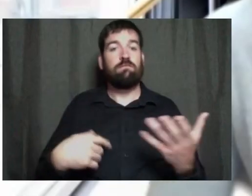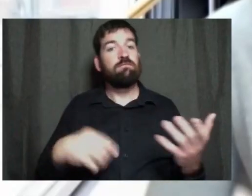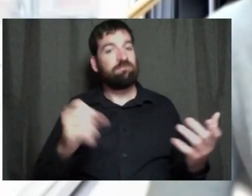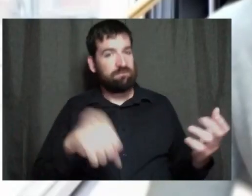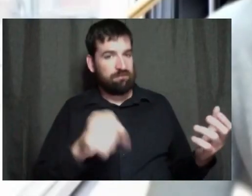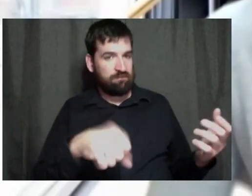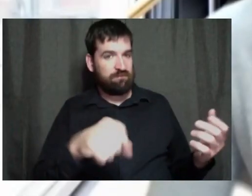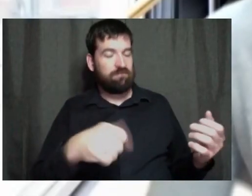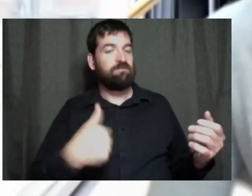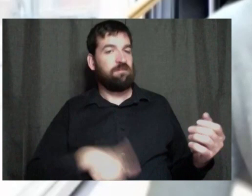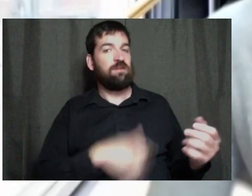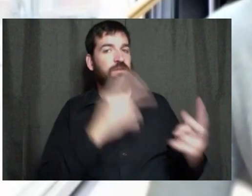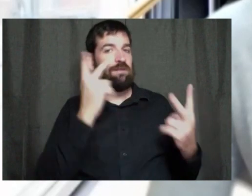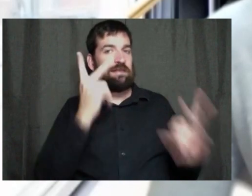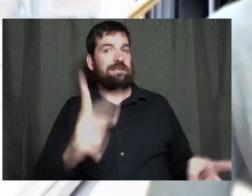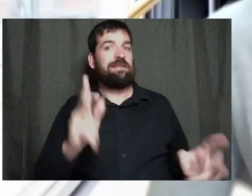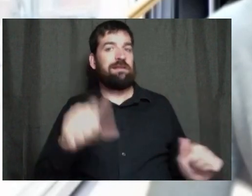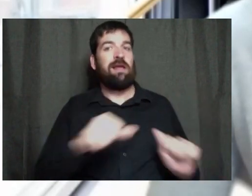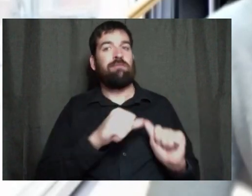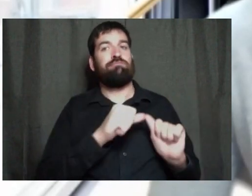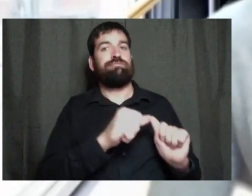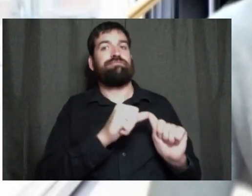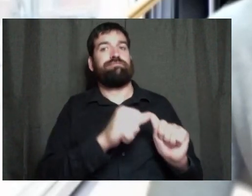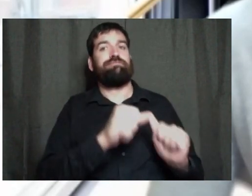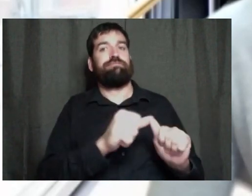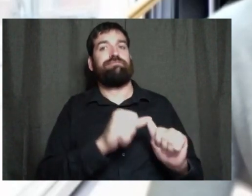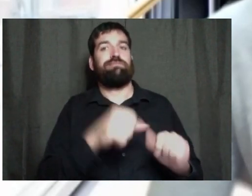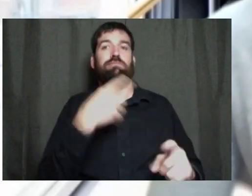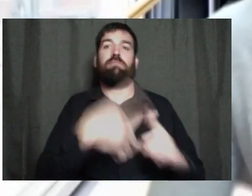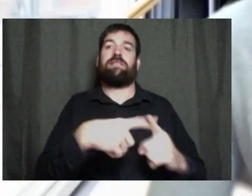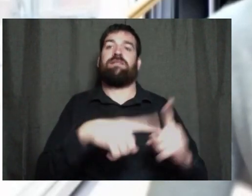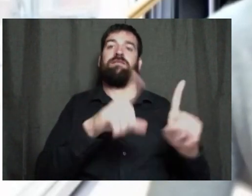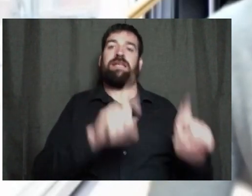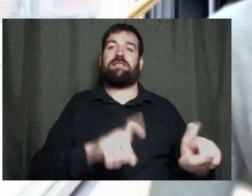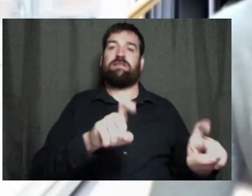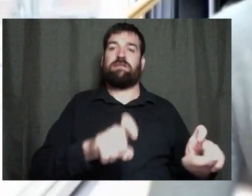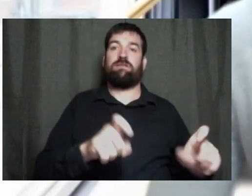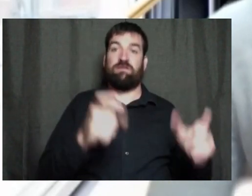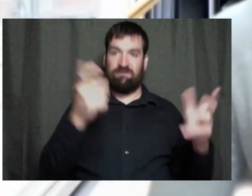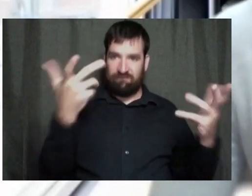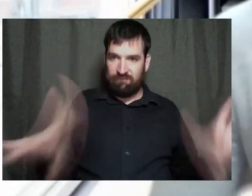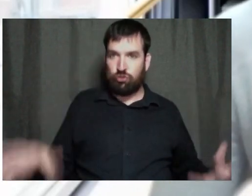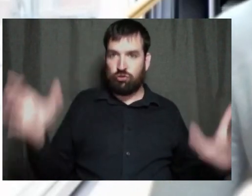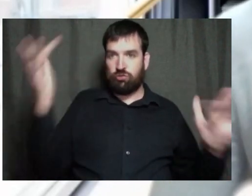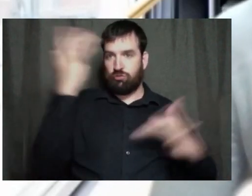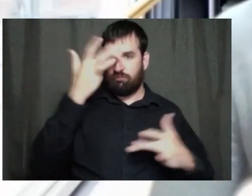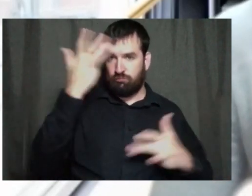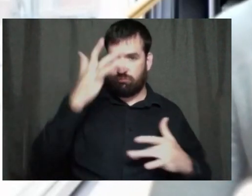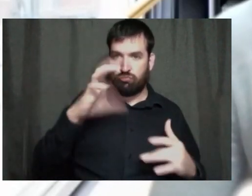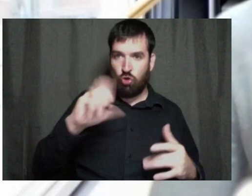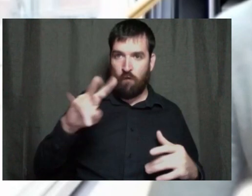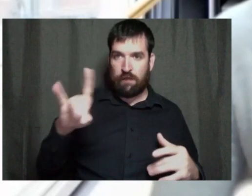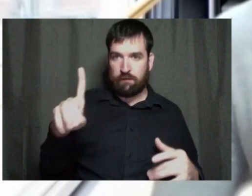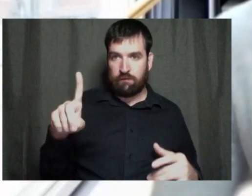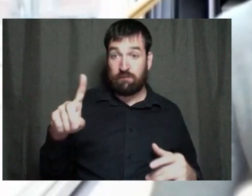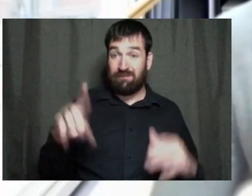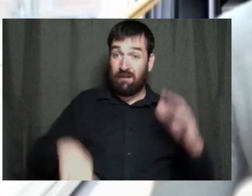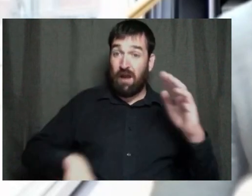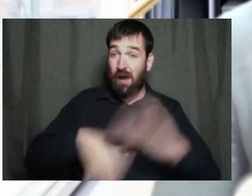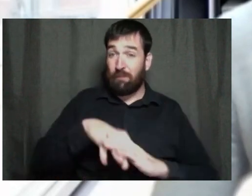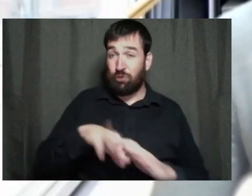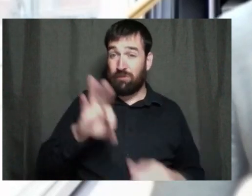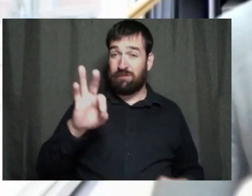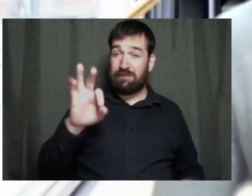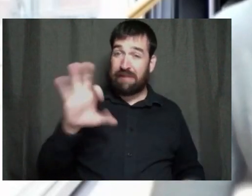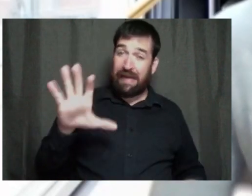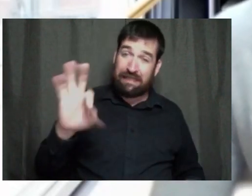certainly see that lingering positive test after someone has had COVID initially we've seen it for up to 90,